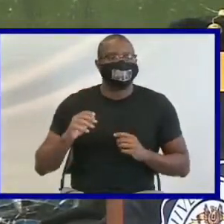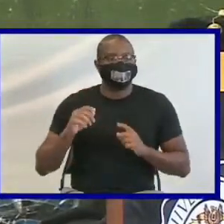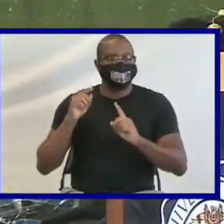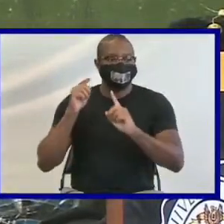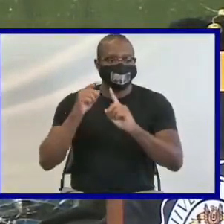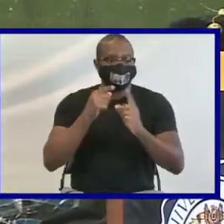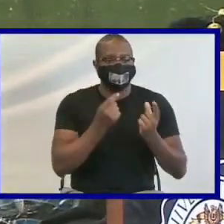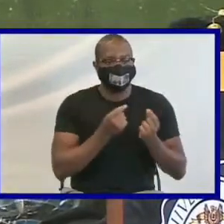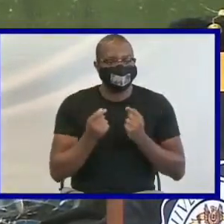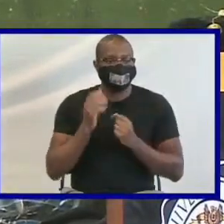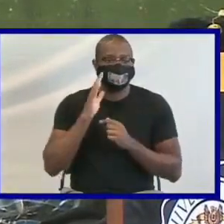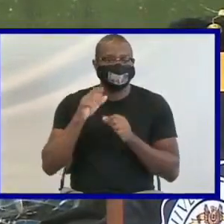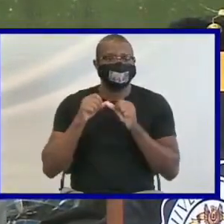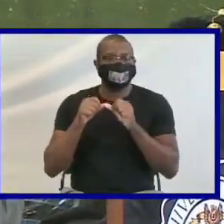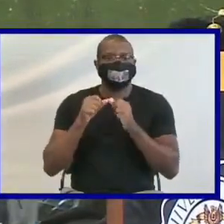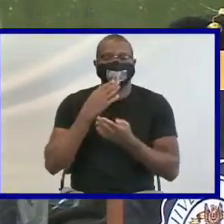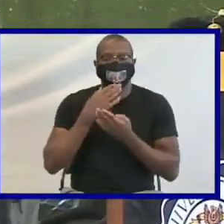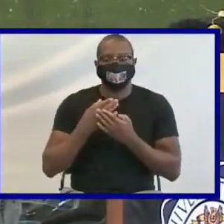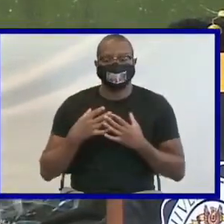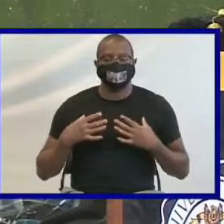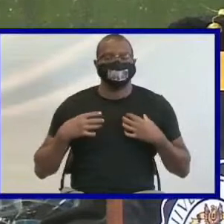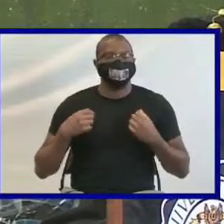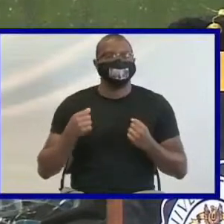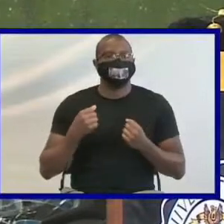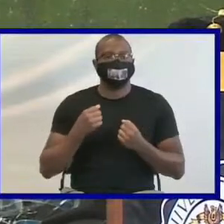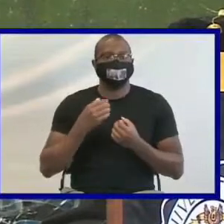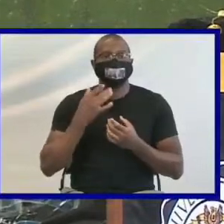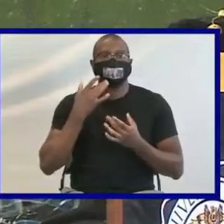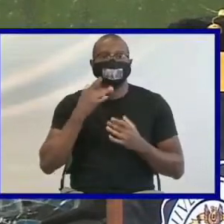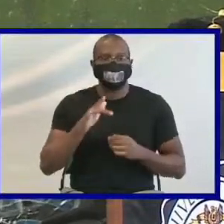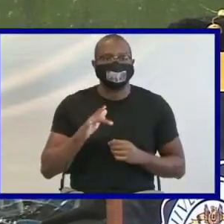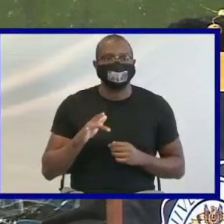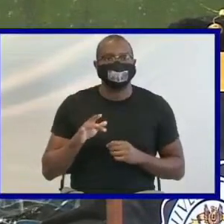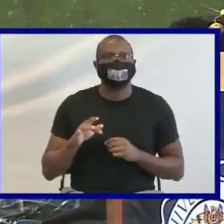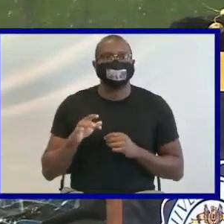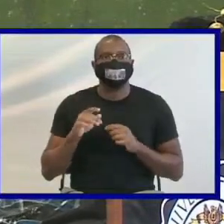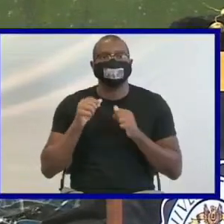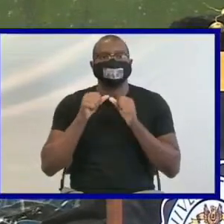fortune, continued success, and warmer weather.